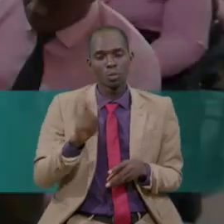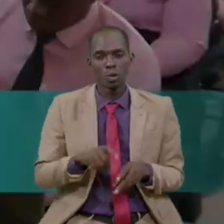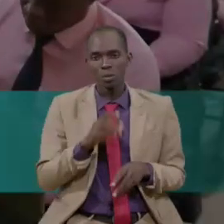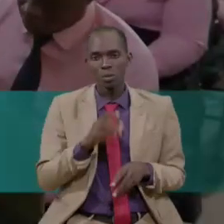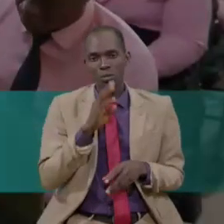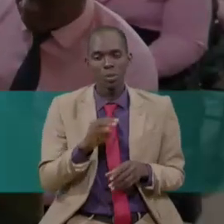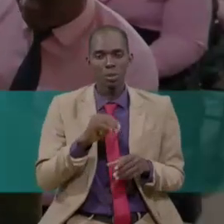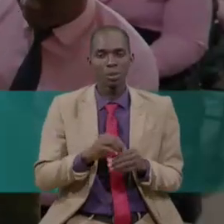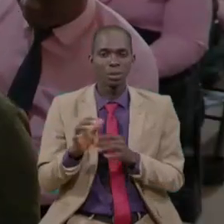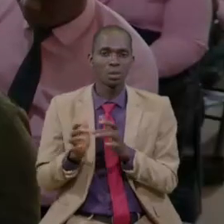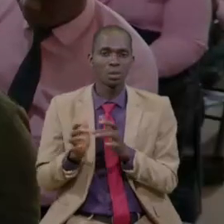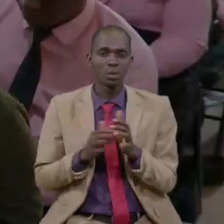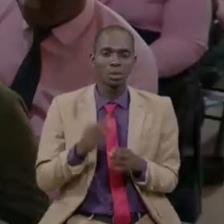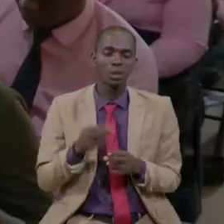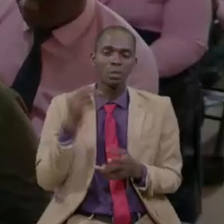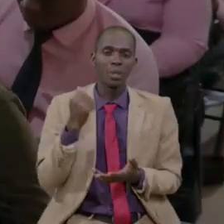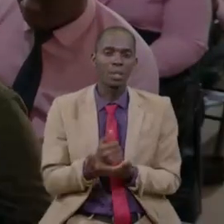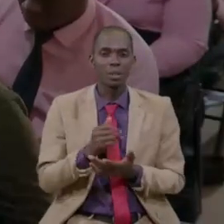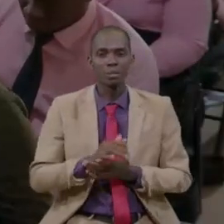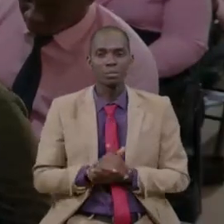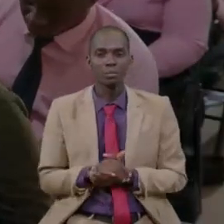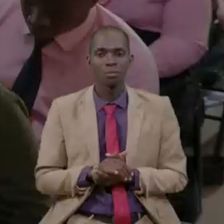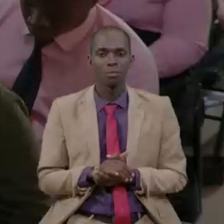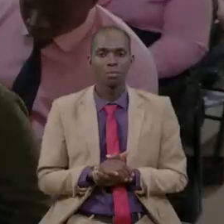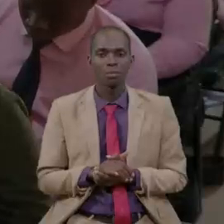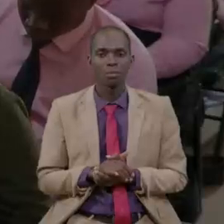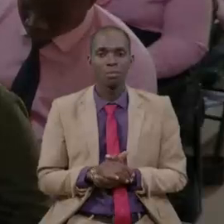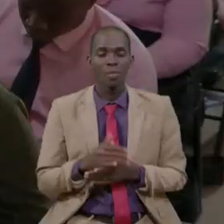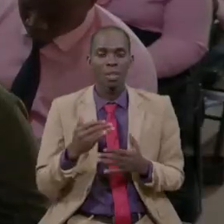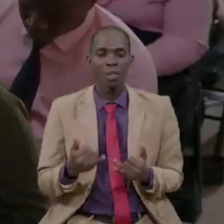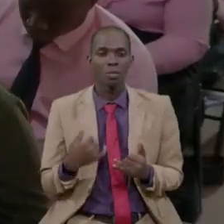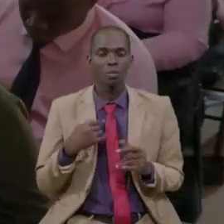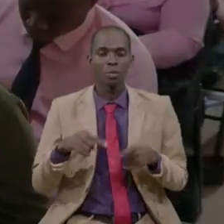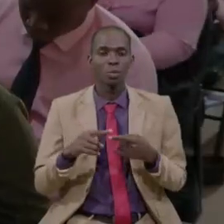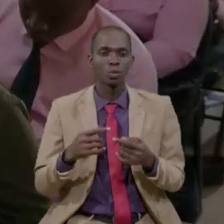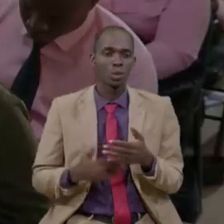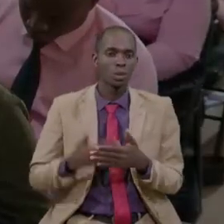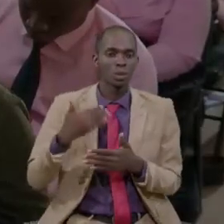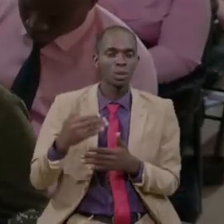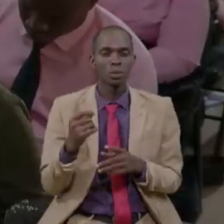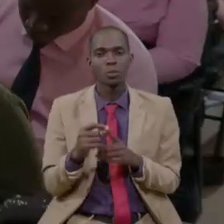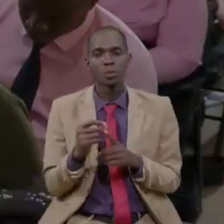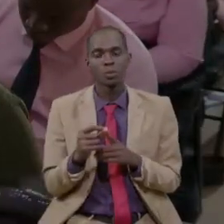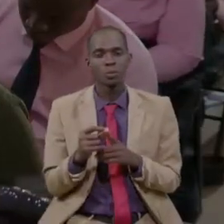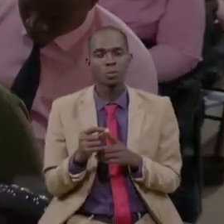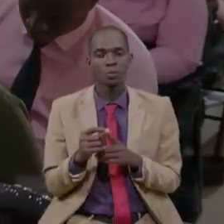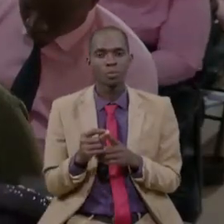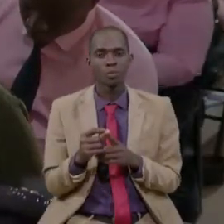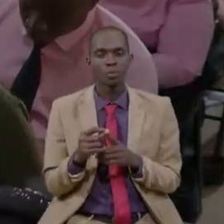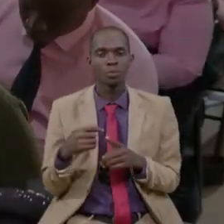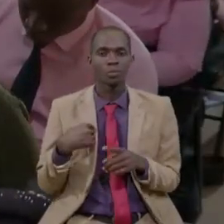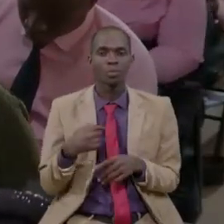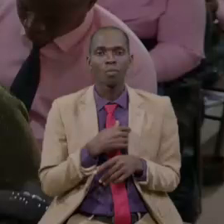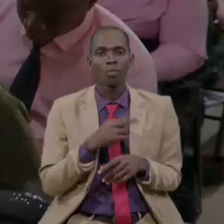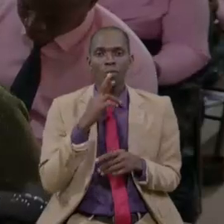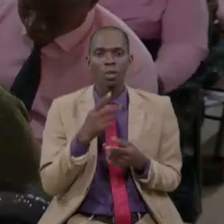Jesus' name. Now we go to the next letter here. We are coming to, what's the